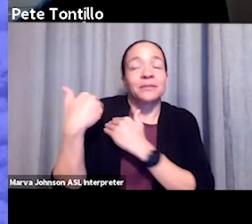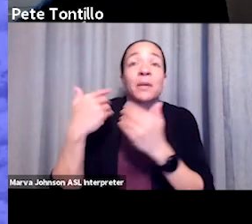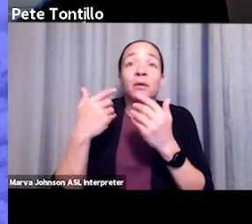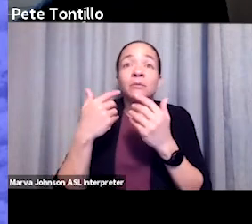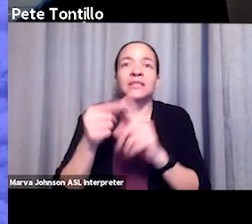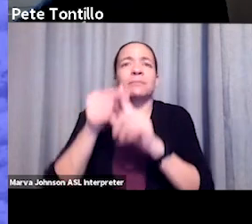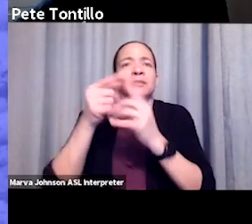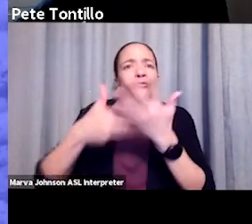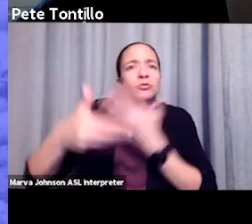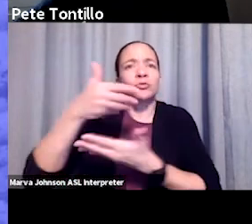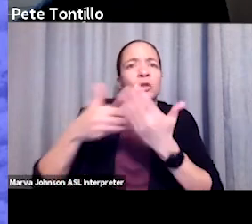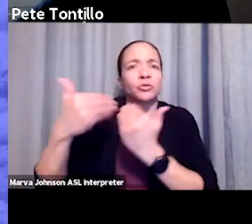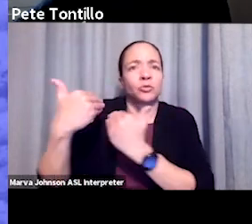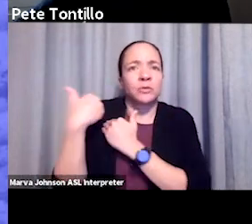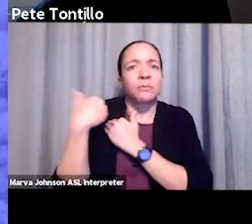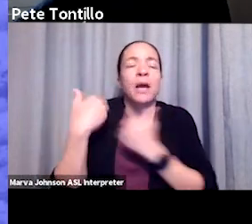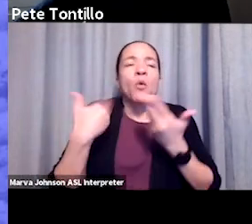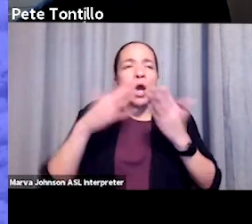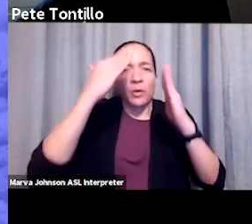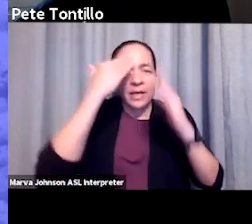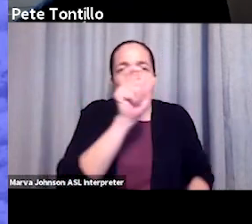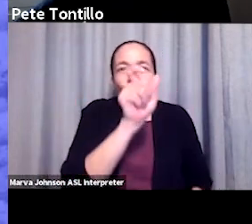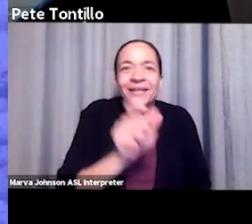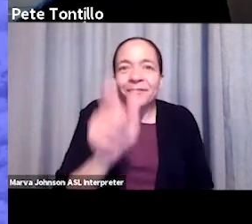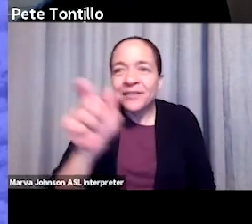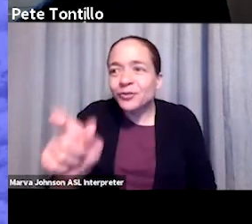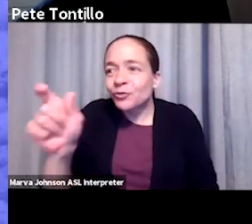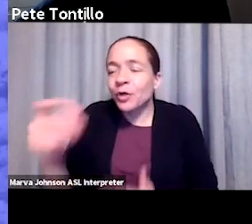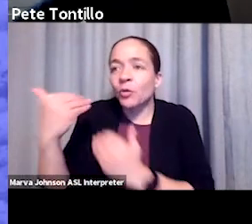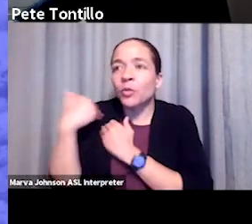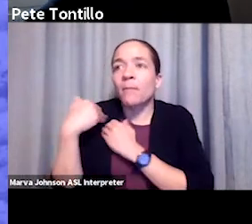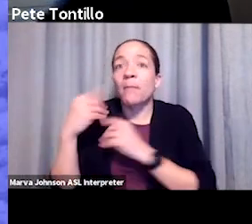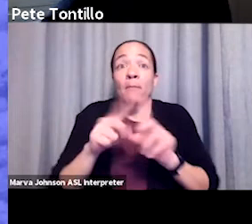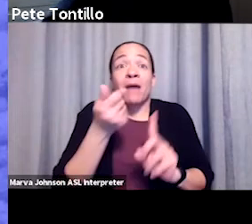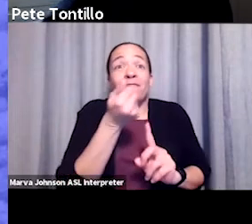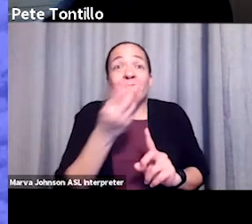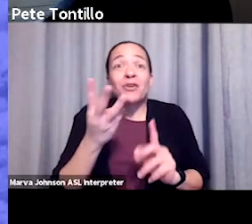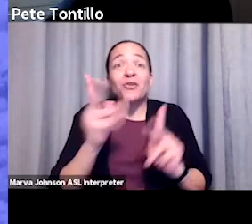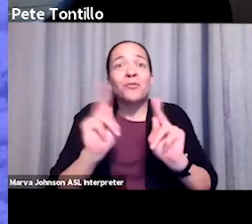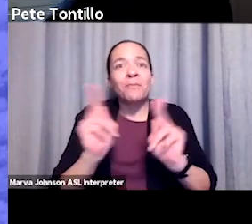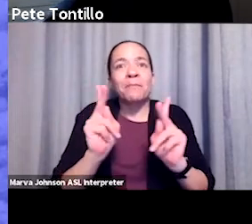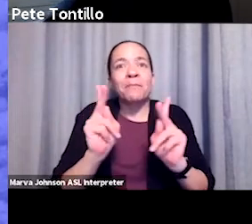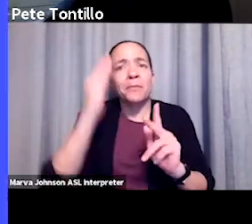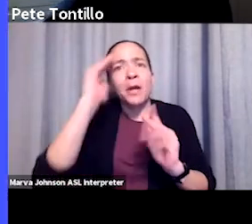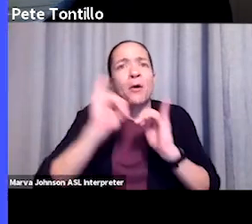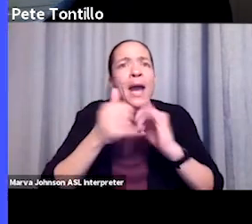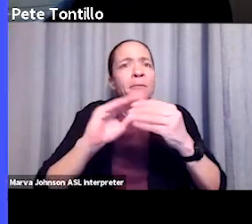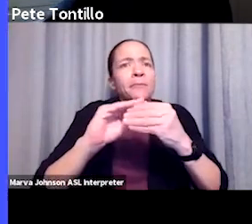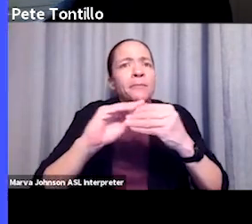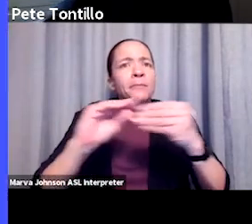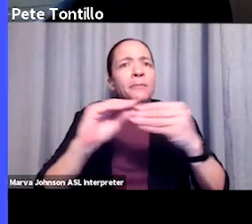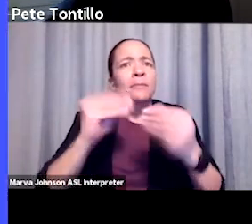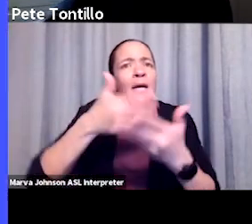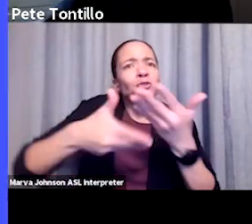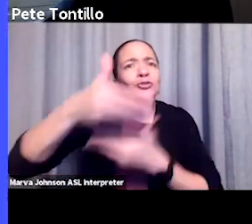individual responsibility narrative, as we discussed earlier, but we found that very few people have language that they can readily access about social